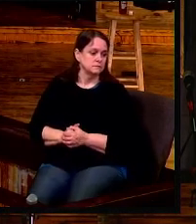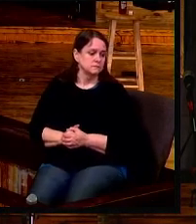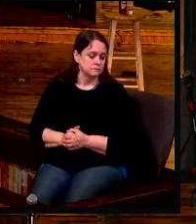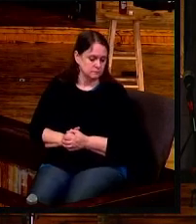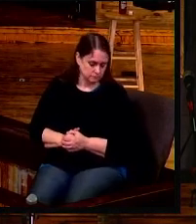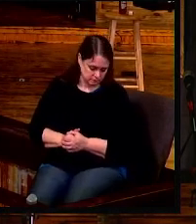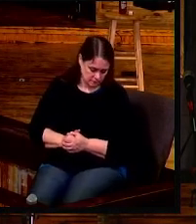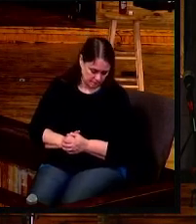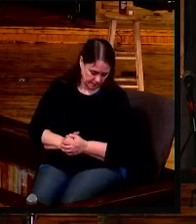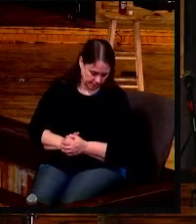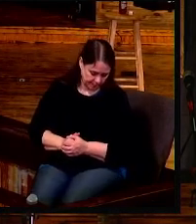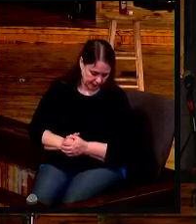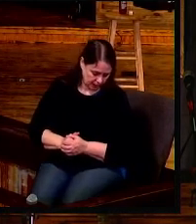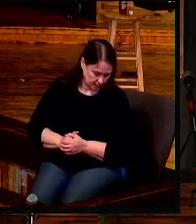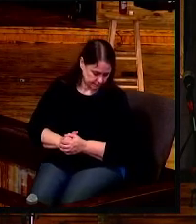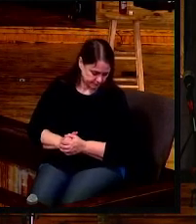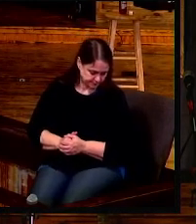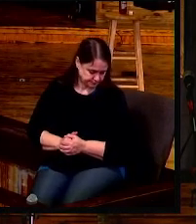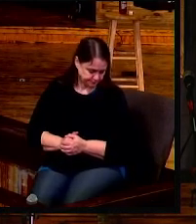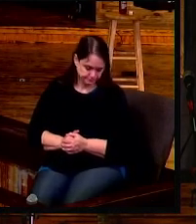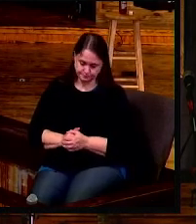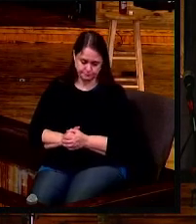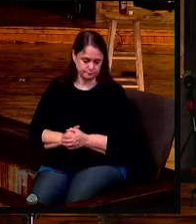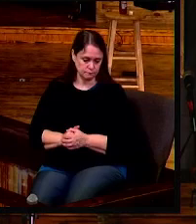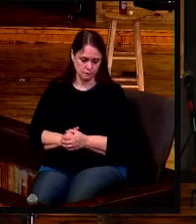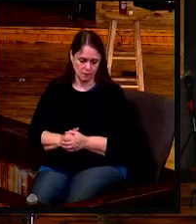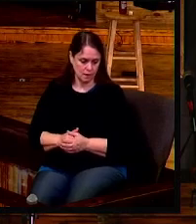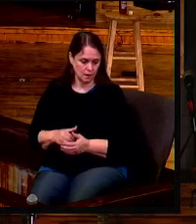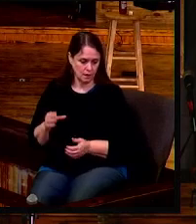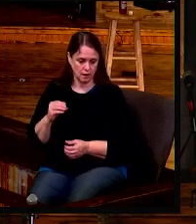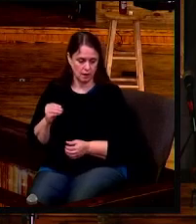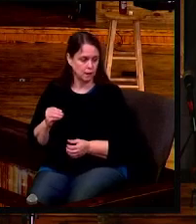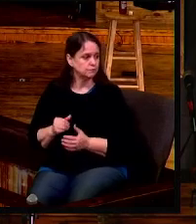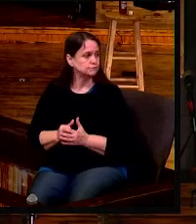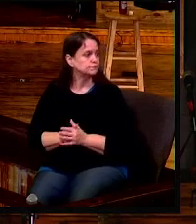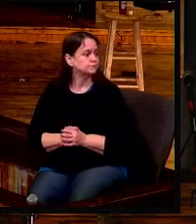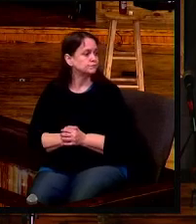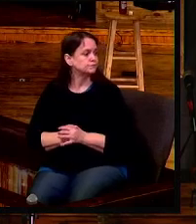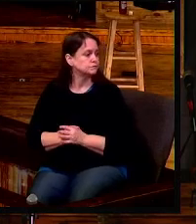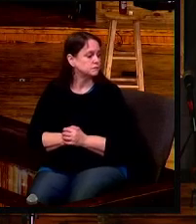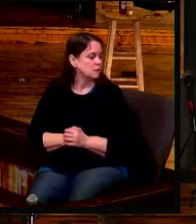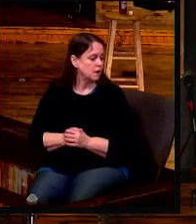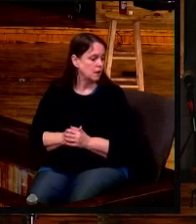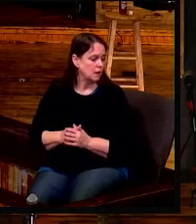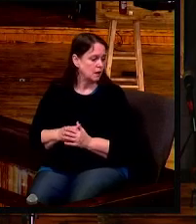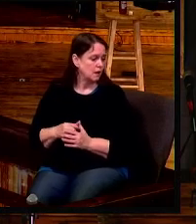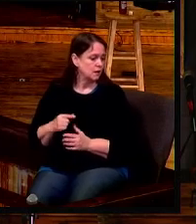Absolutely. Should it take place here at King's Trail? Absolutely not.